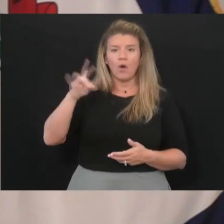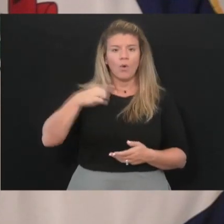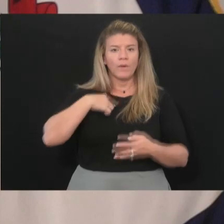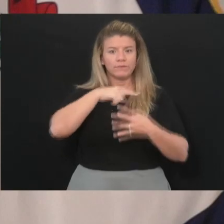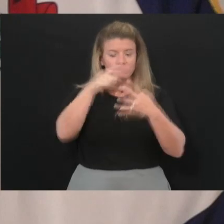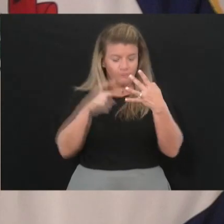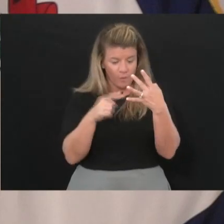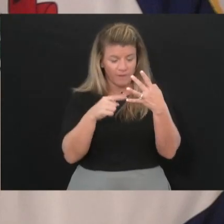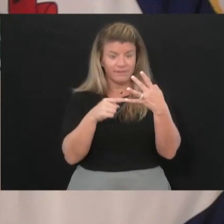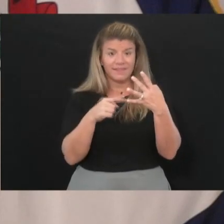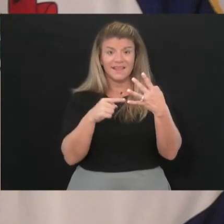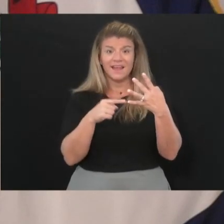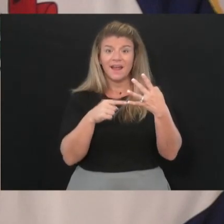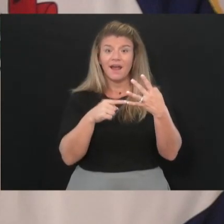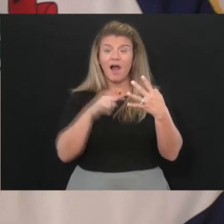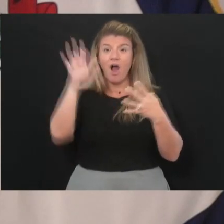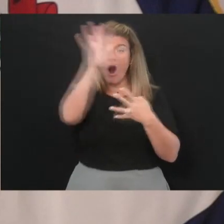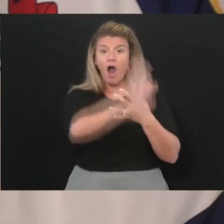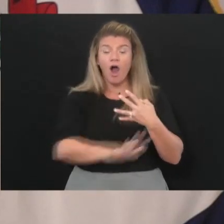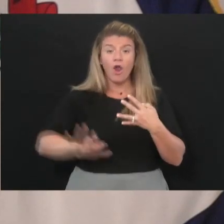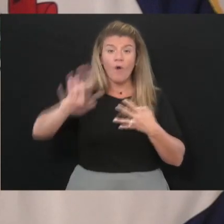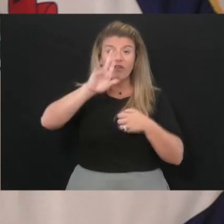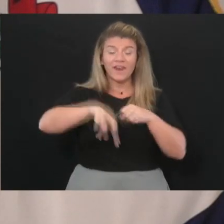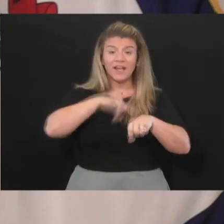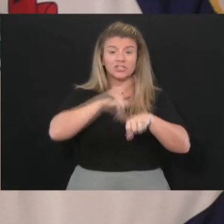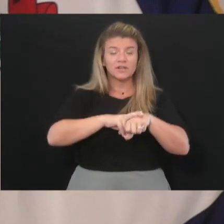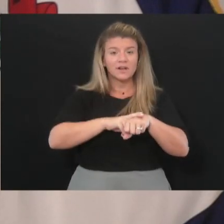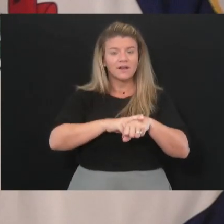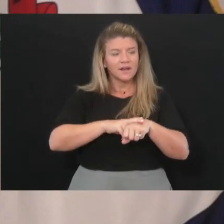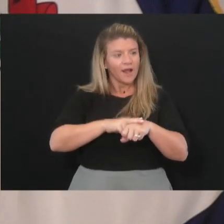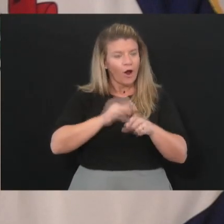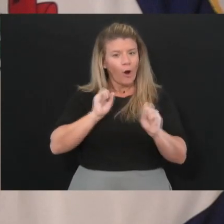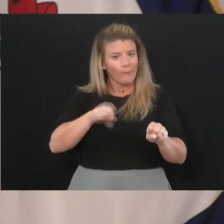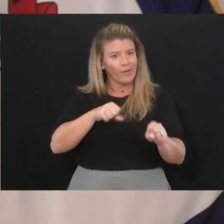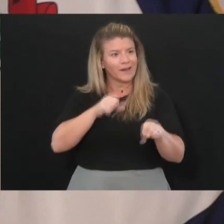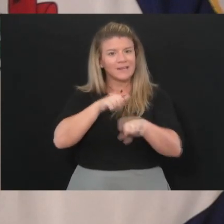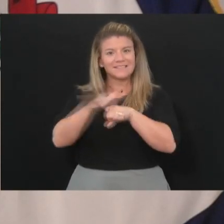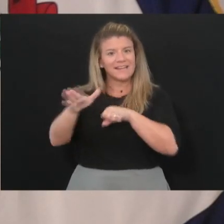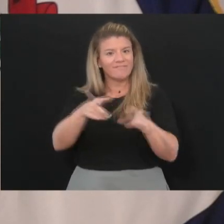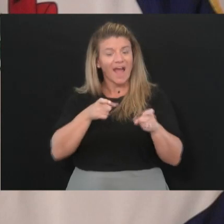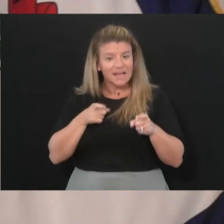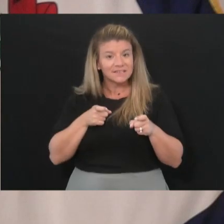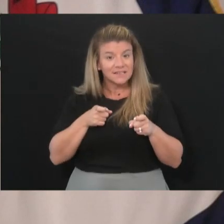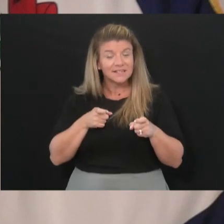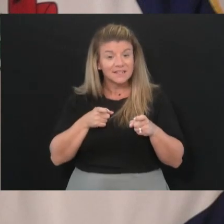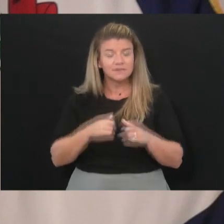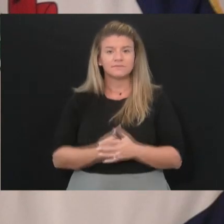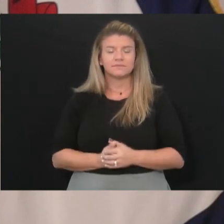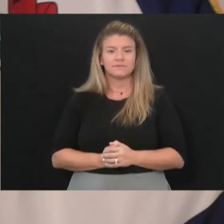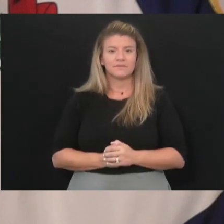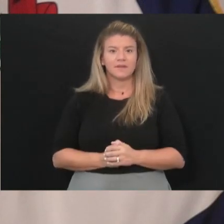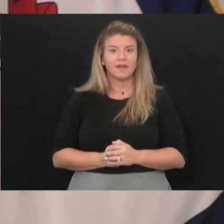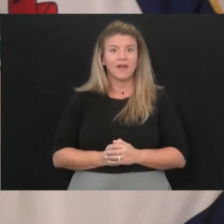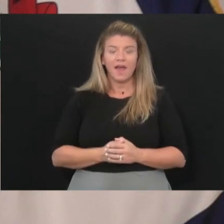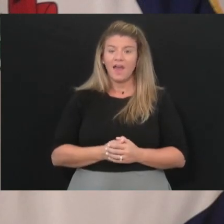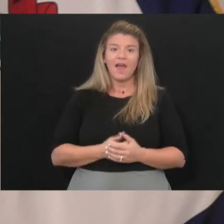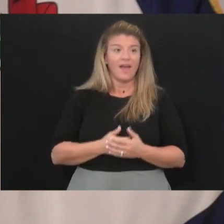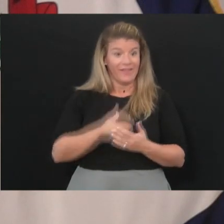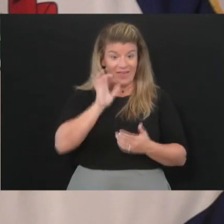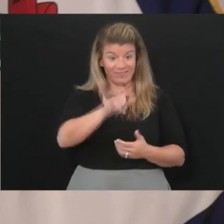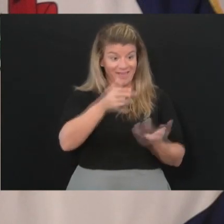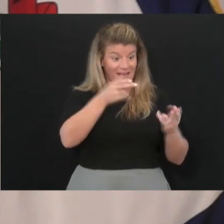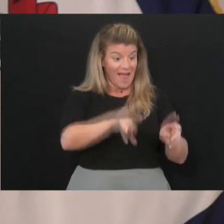in the nation as far as how fast we got the money out. You know, and then all of a sudden, lo and behold, we've